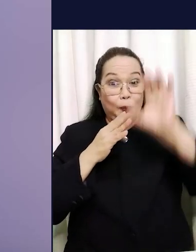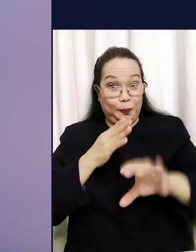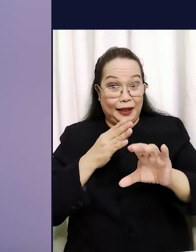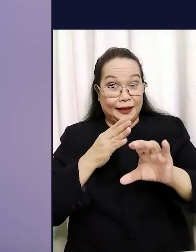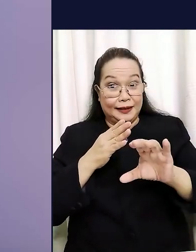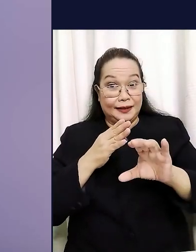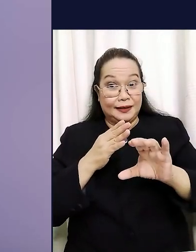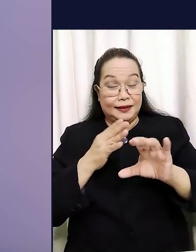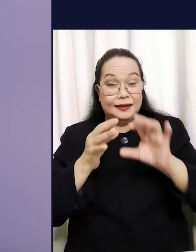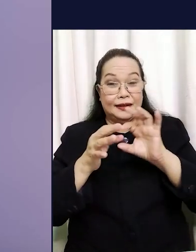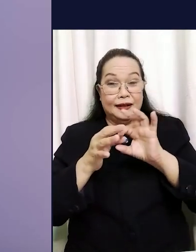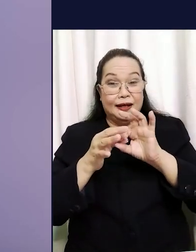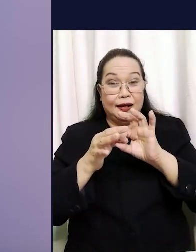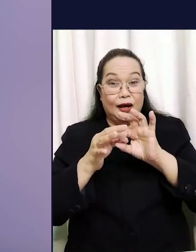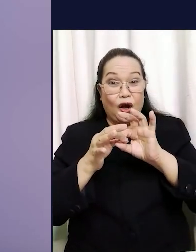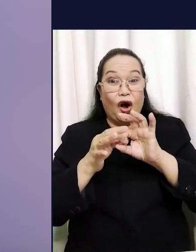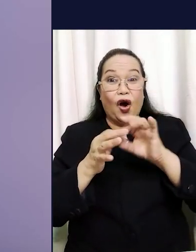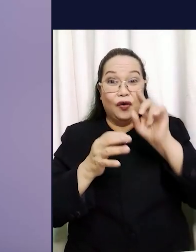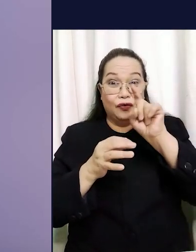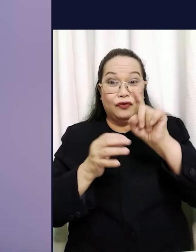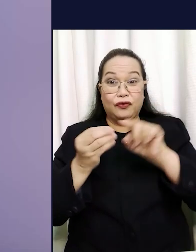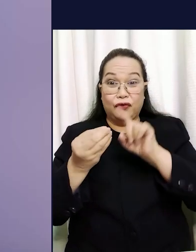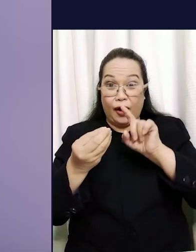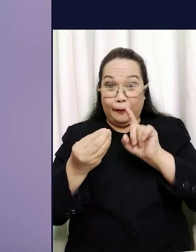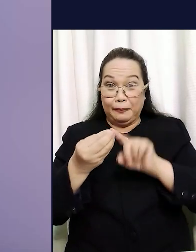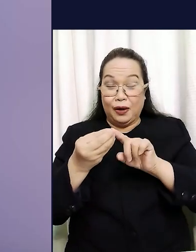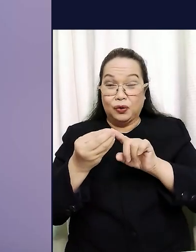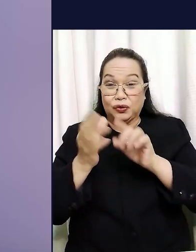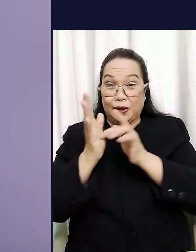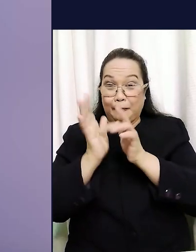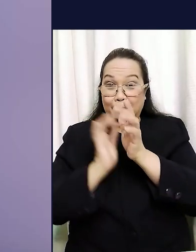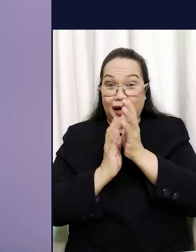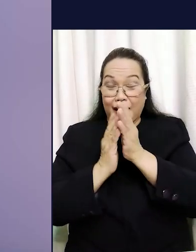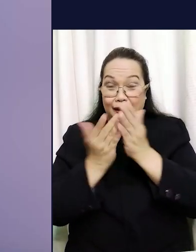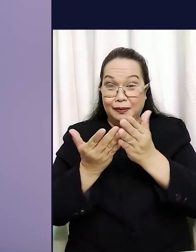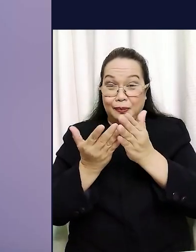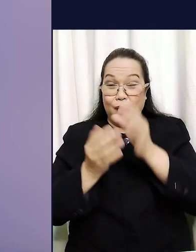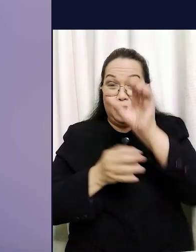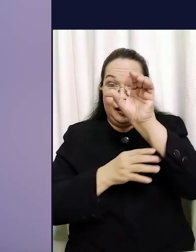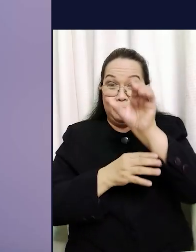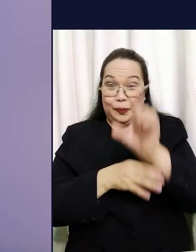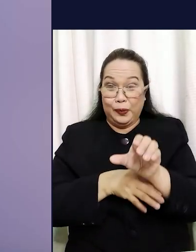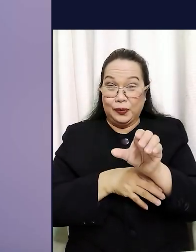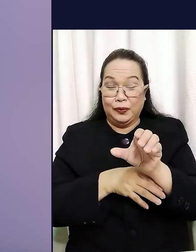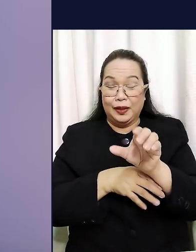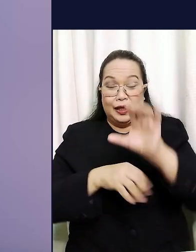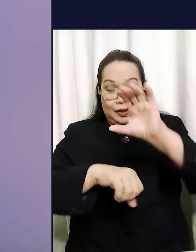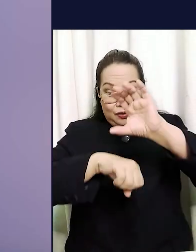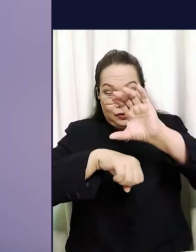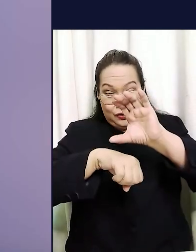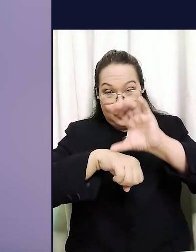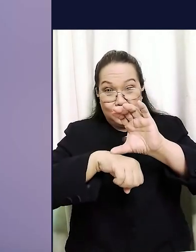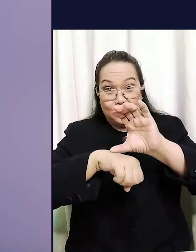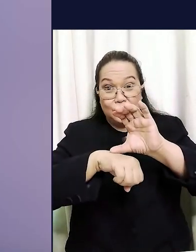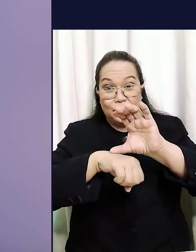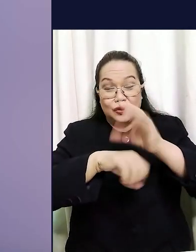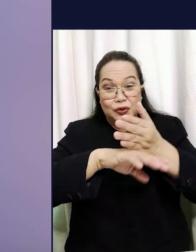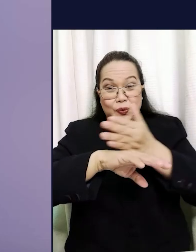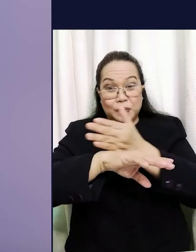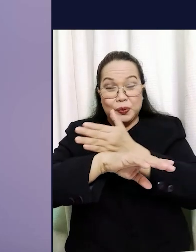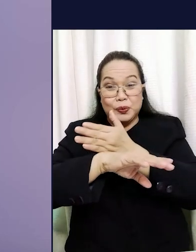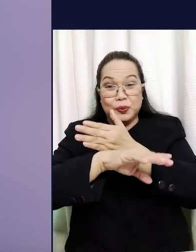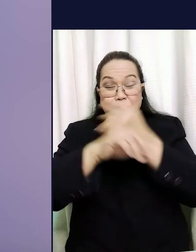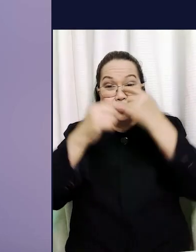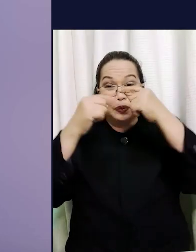ang view nila is this: the completion of the canon of Scripture. The maturity